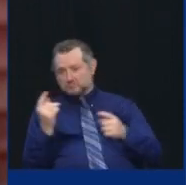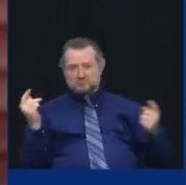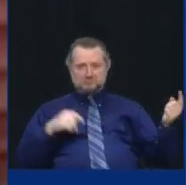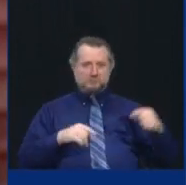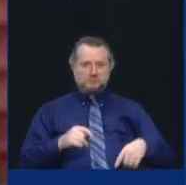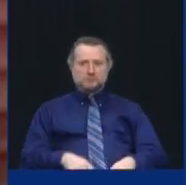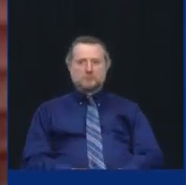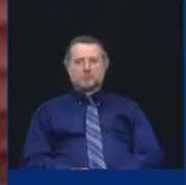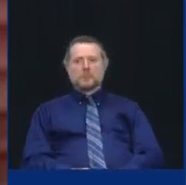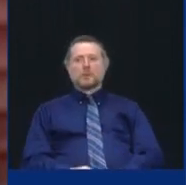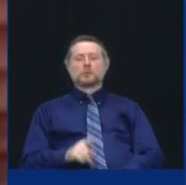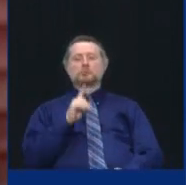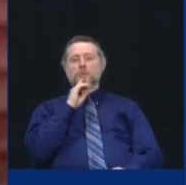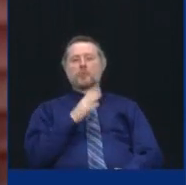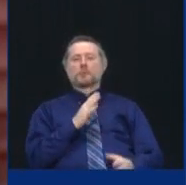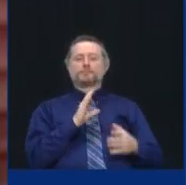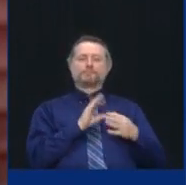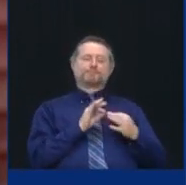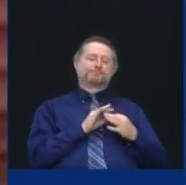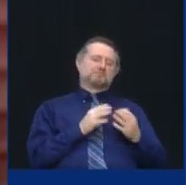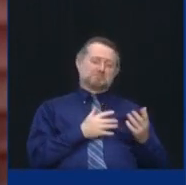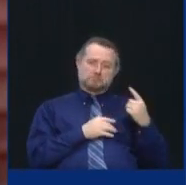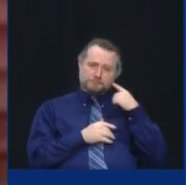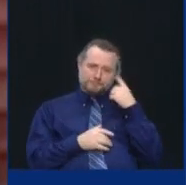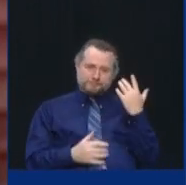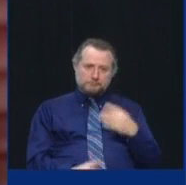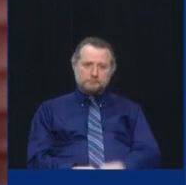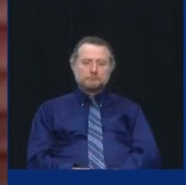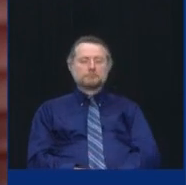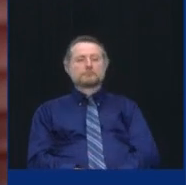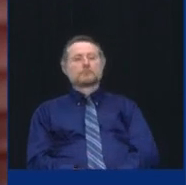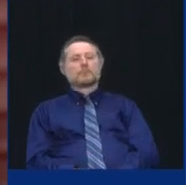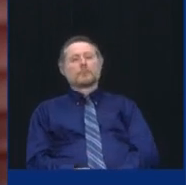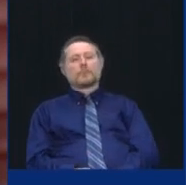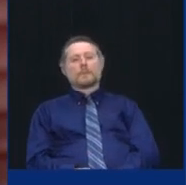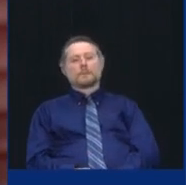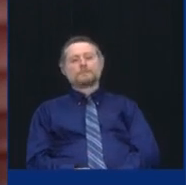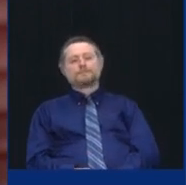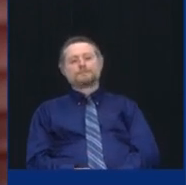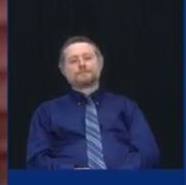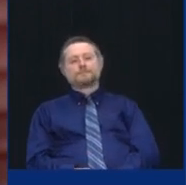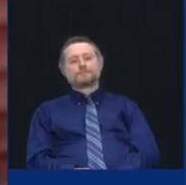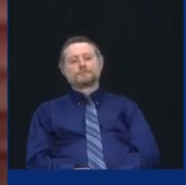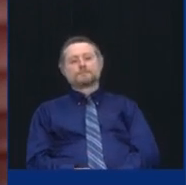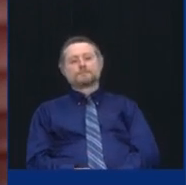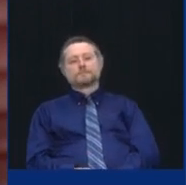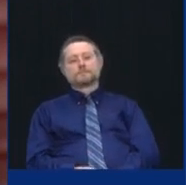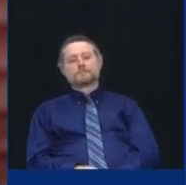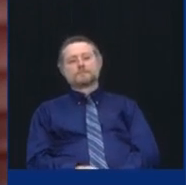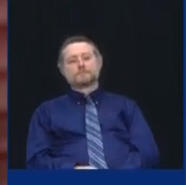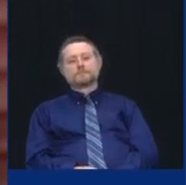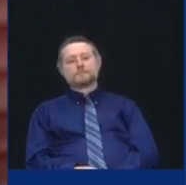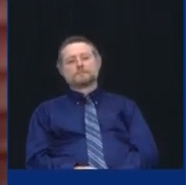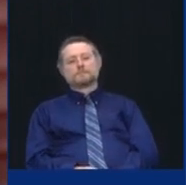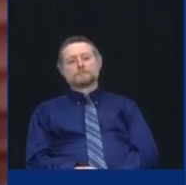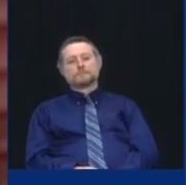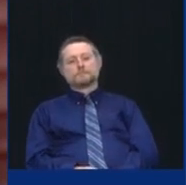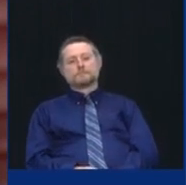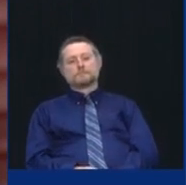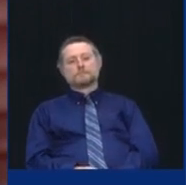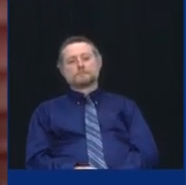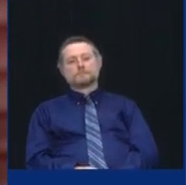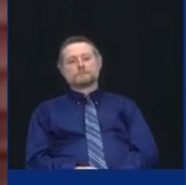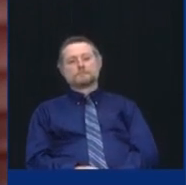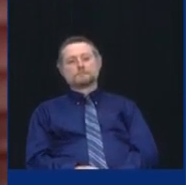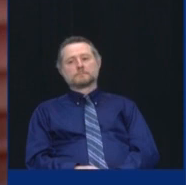they go to the website and they put their address in Argentina, they get rejected. So they come